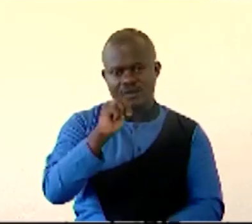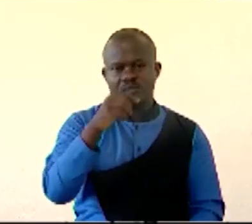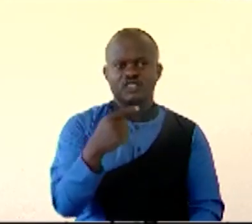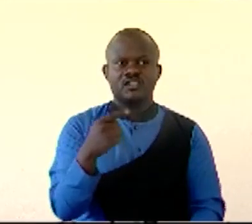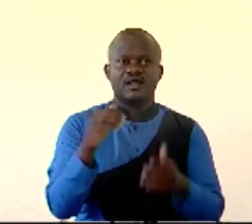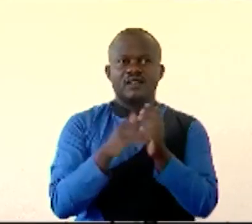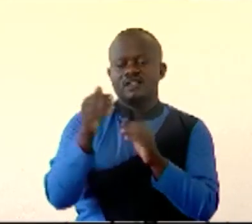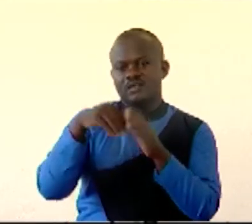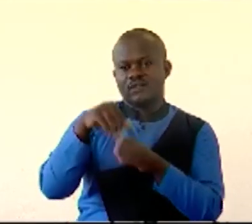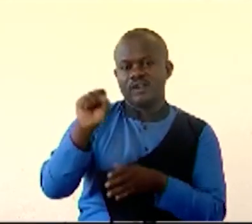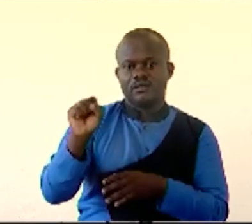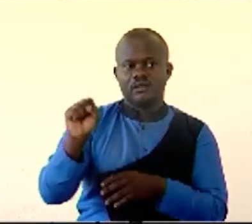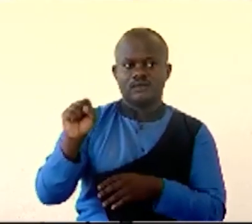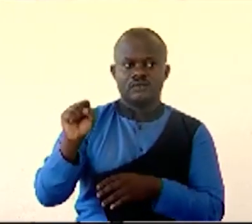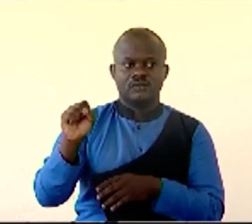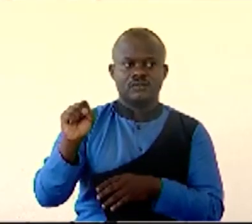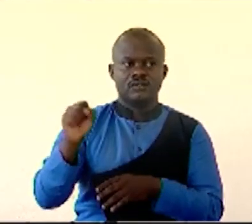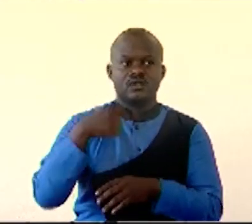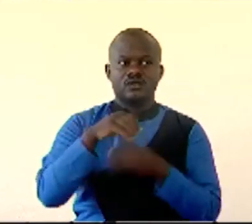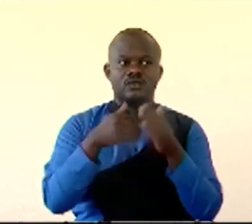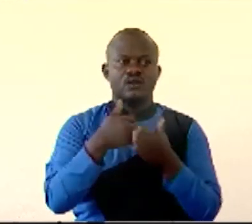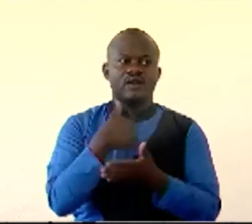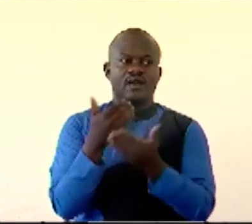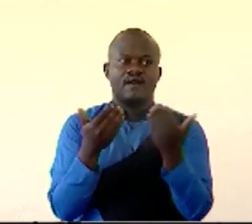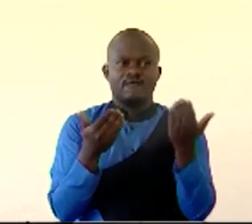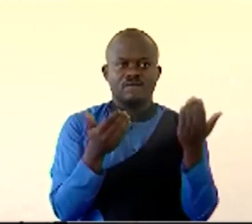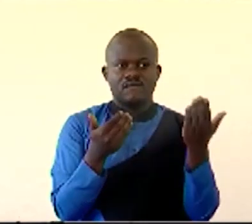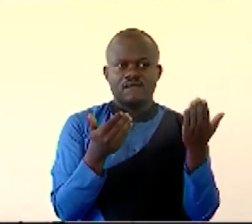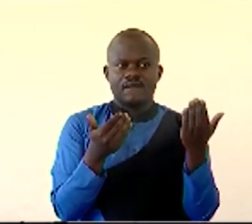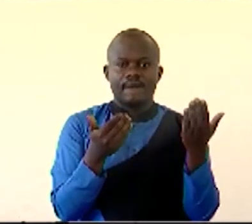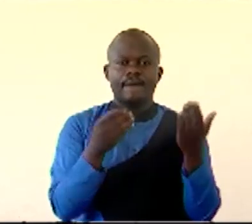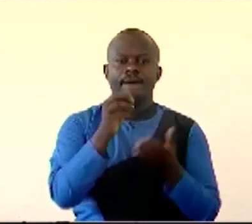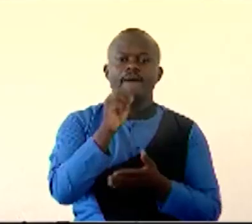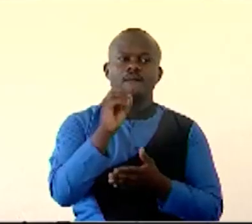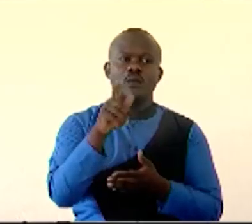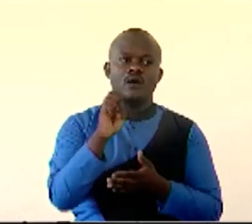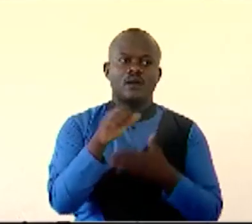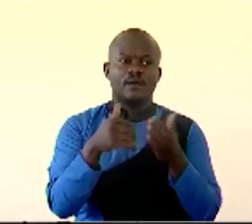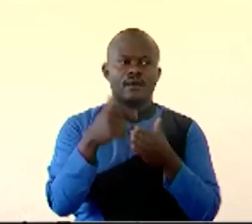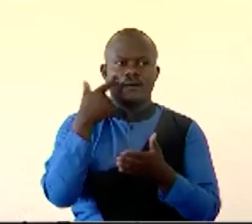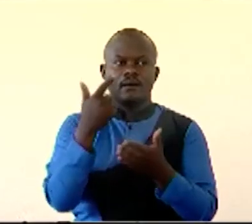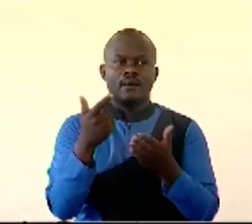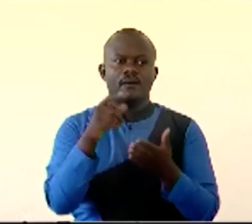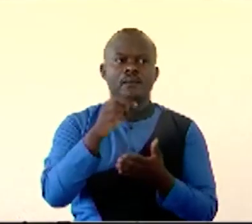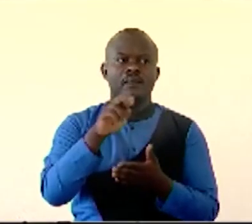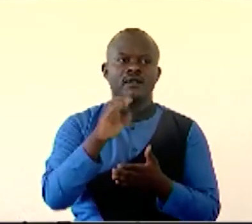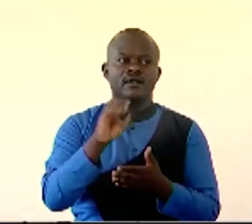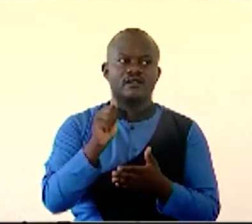here it is for sulfur. So we have more particles